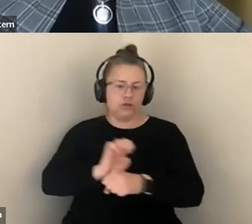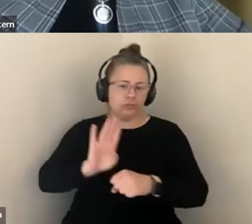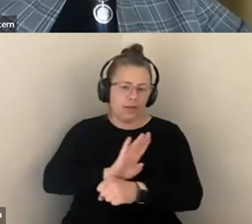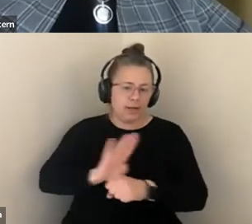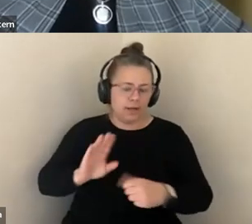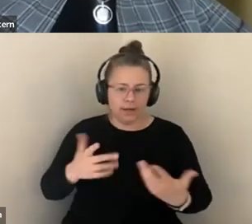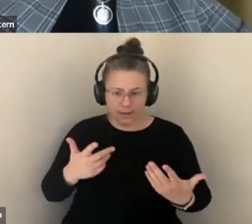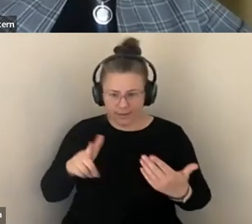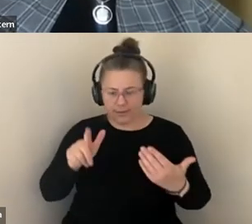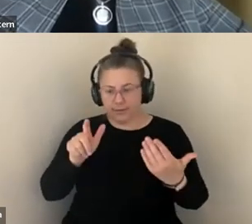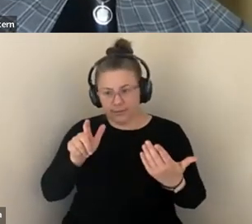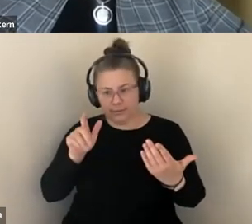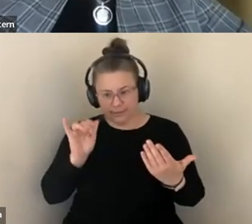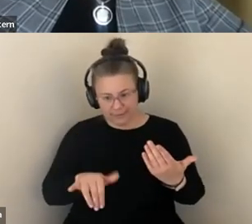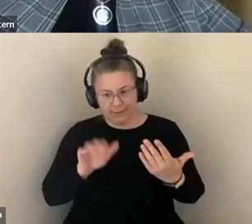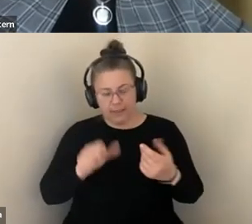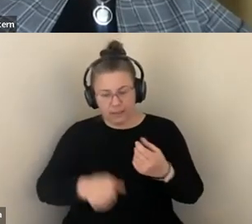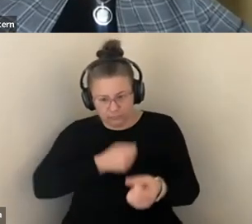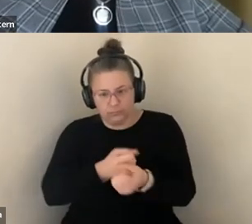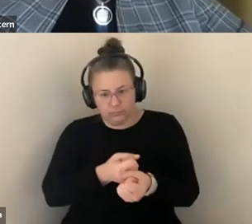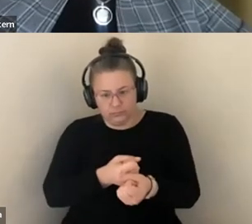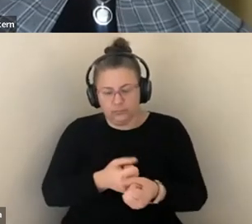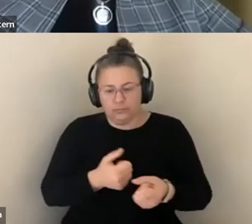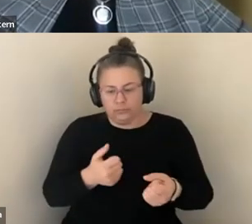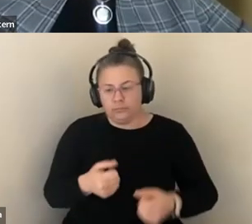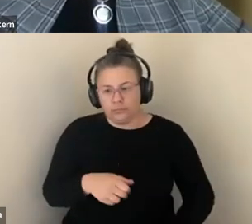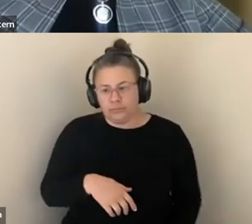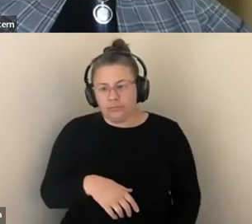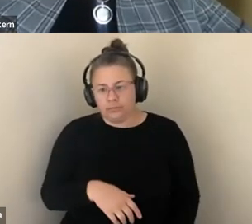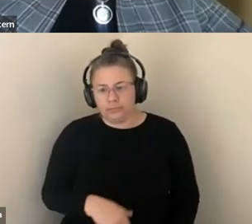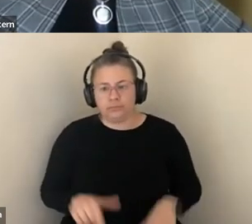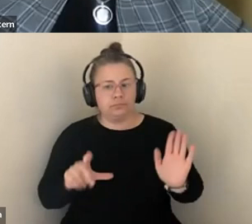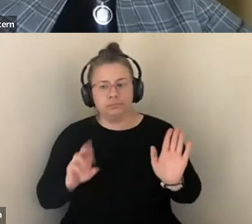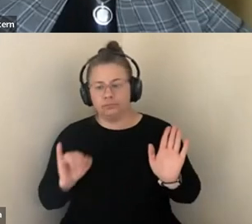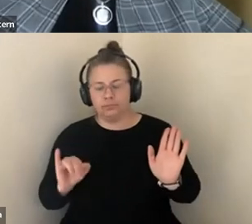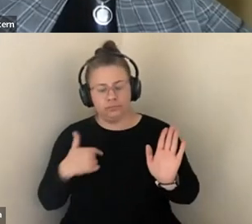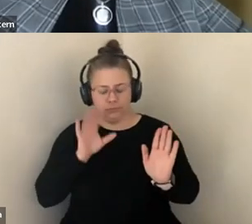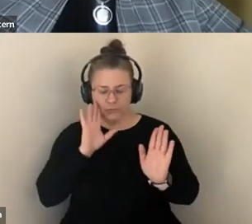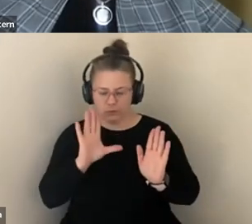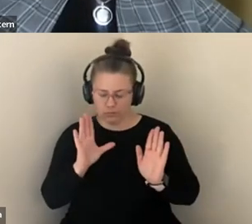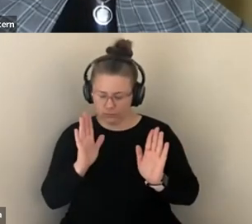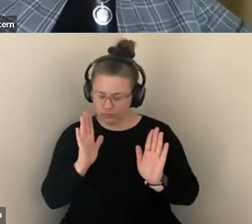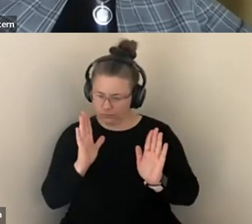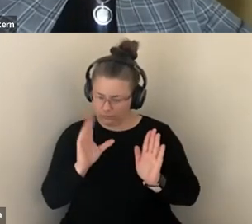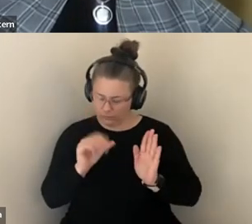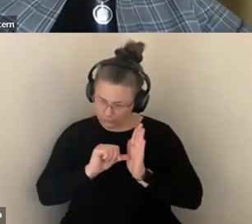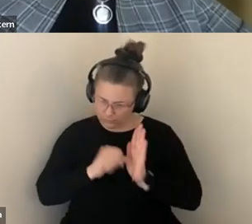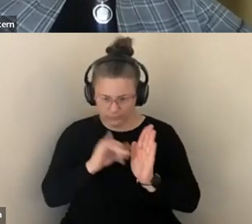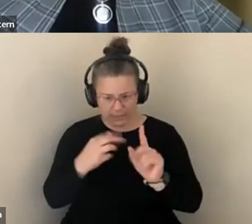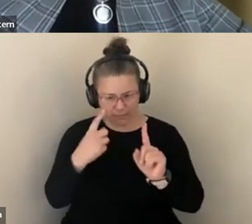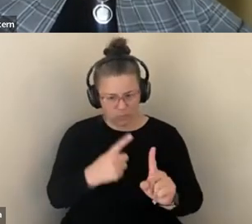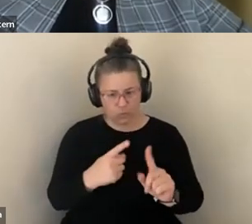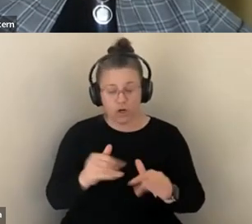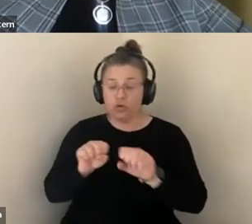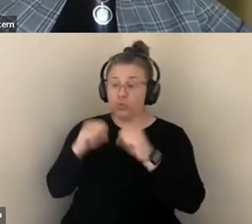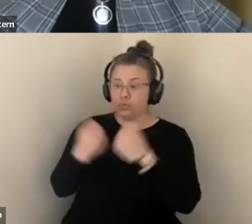that could become fundamentally eugenic. Yeah, and I'll reiterate that. I think that because that point can't be made enough, that I think the social structure is